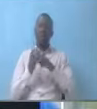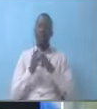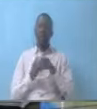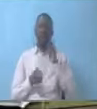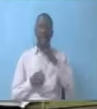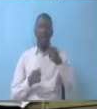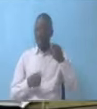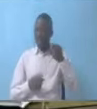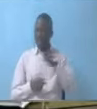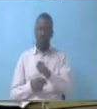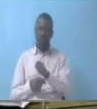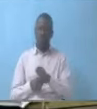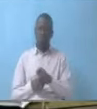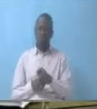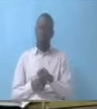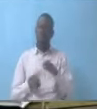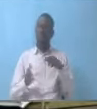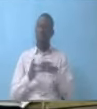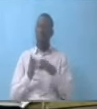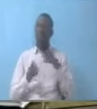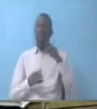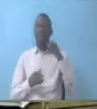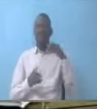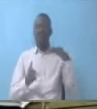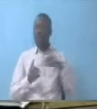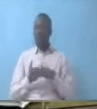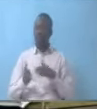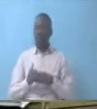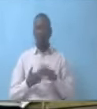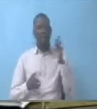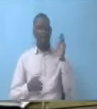In my experience as a magistrate,